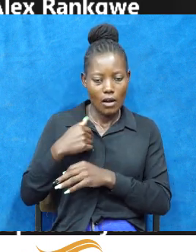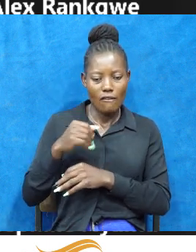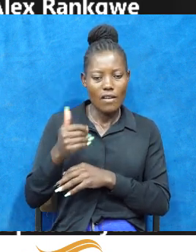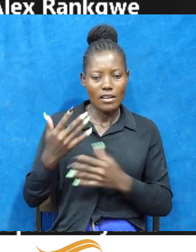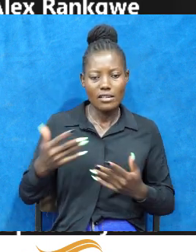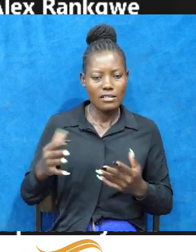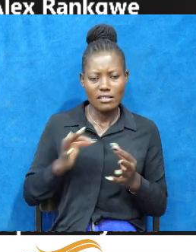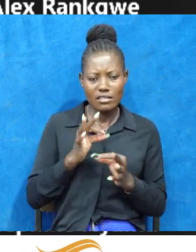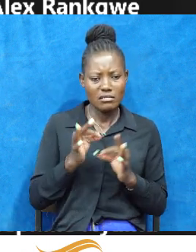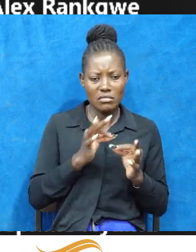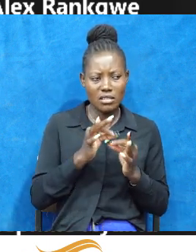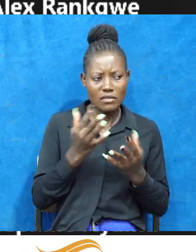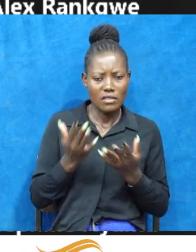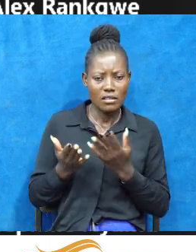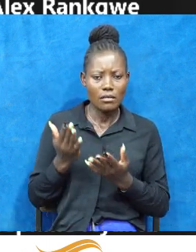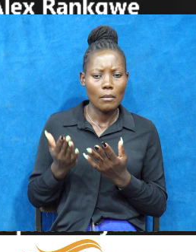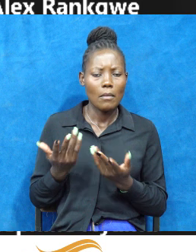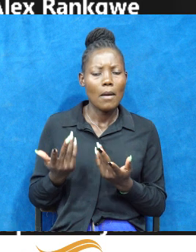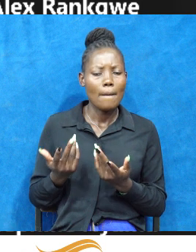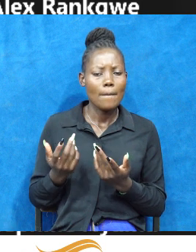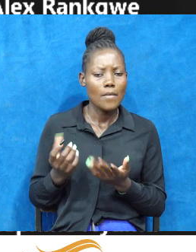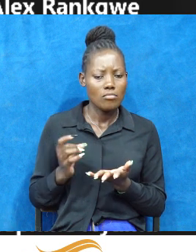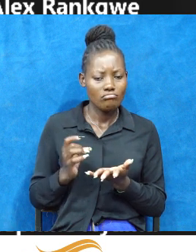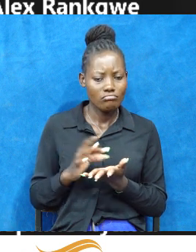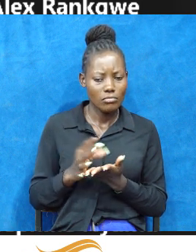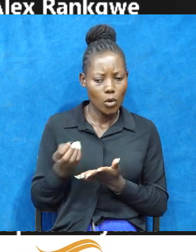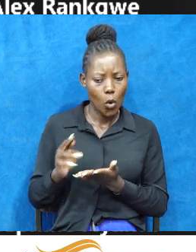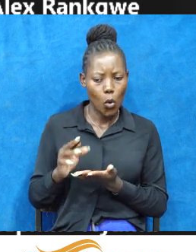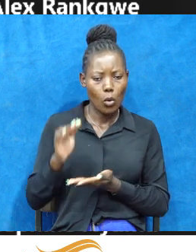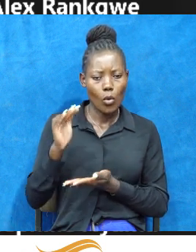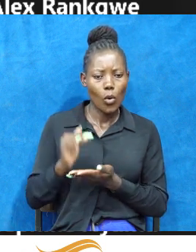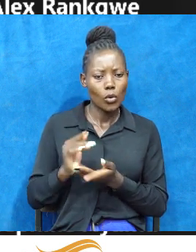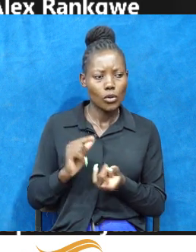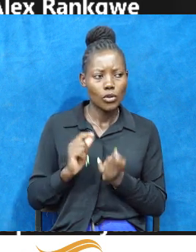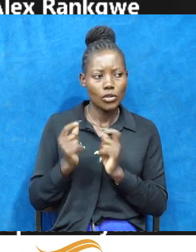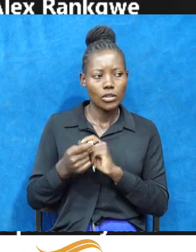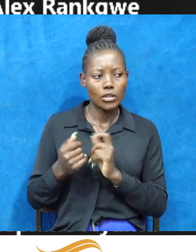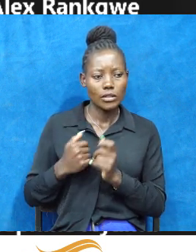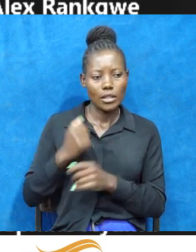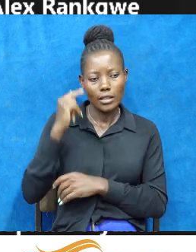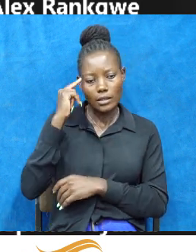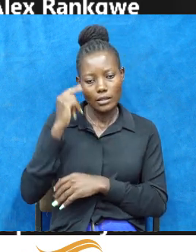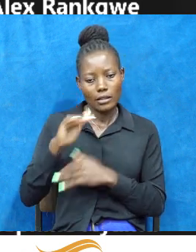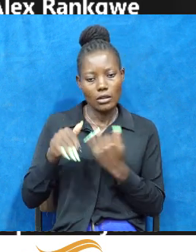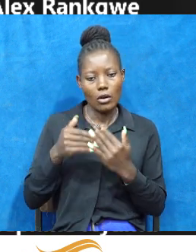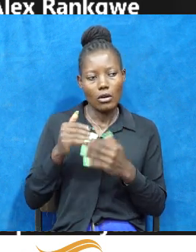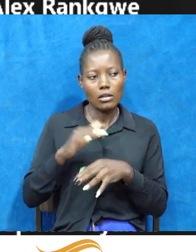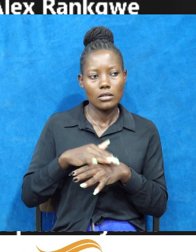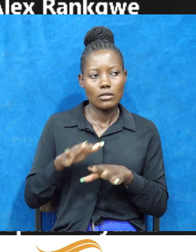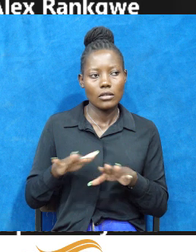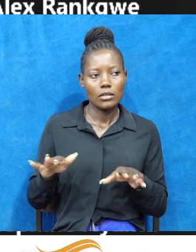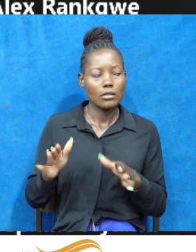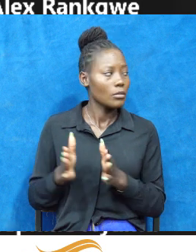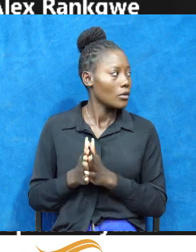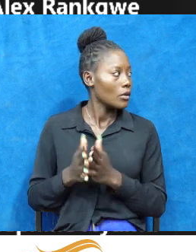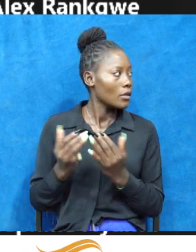significant, you may have to eliminate the plyos, or certainly modify and volume. I think all of that is on the table.